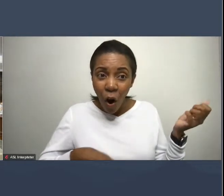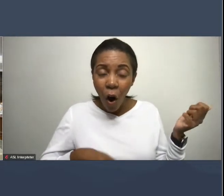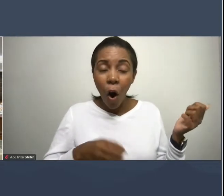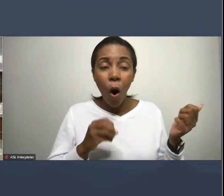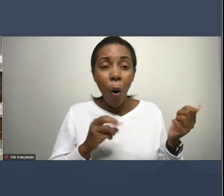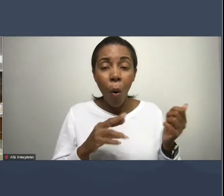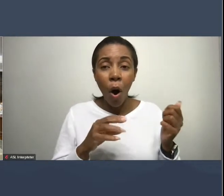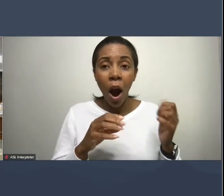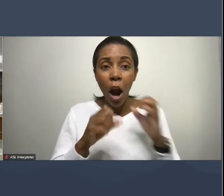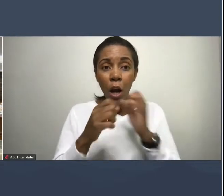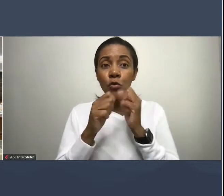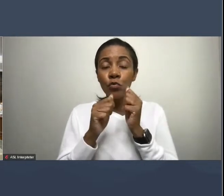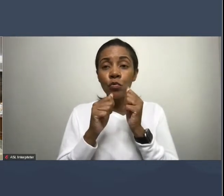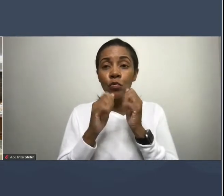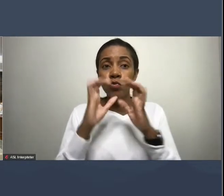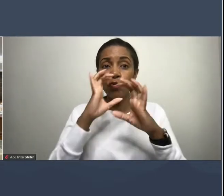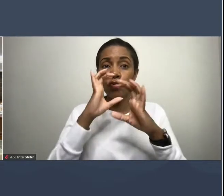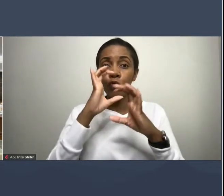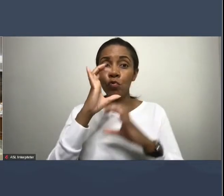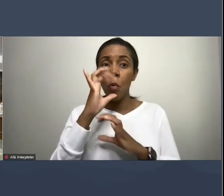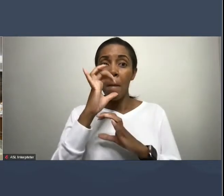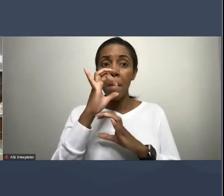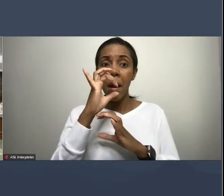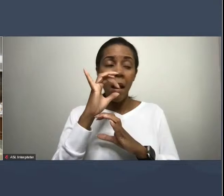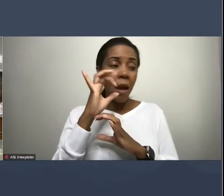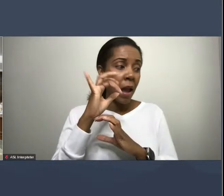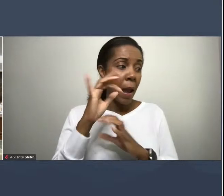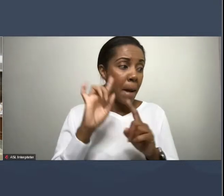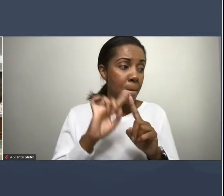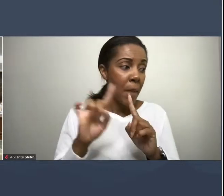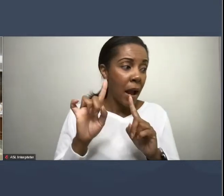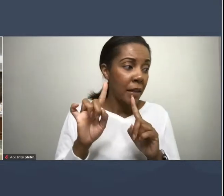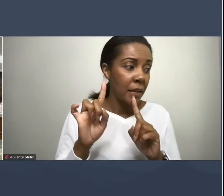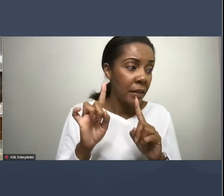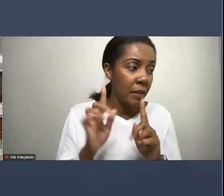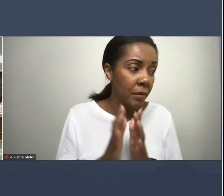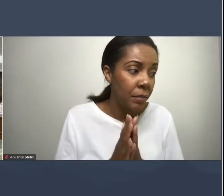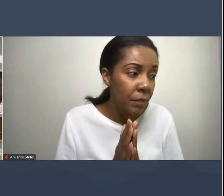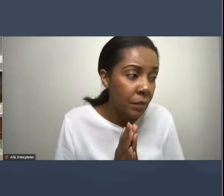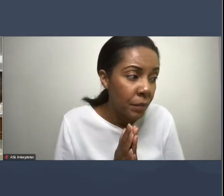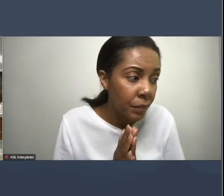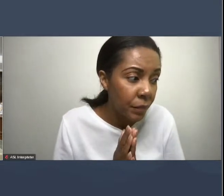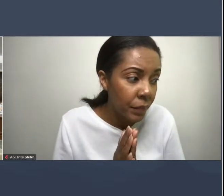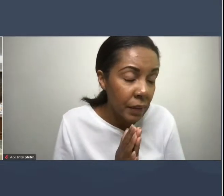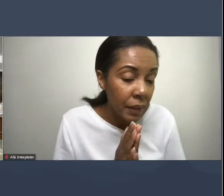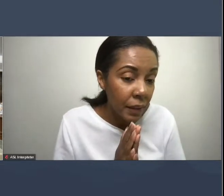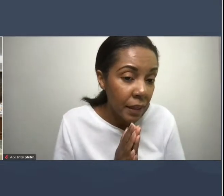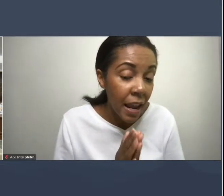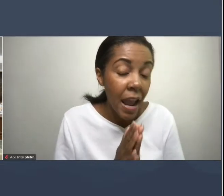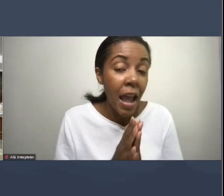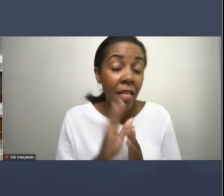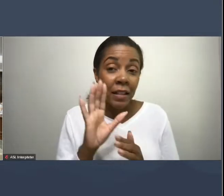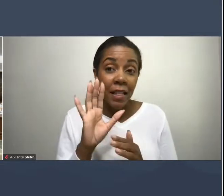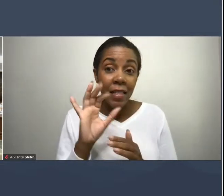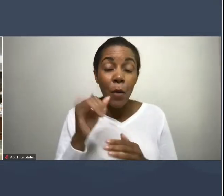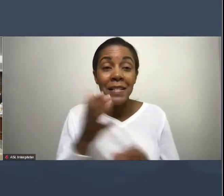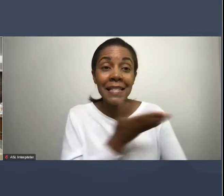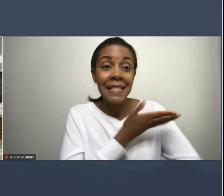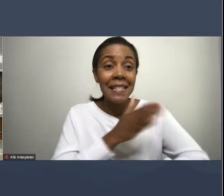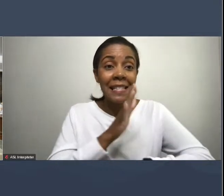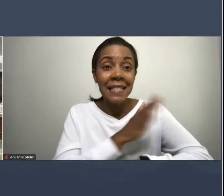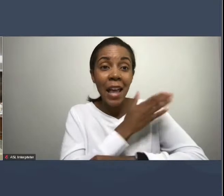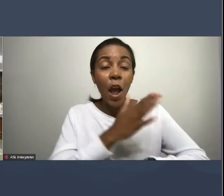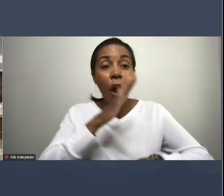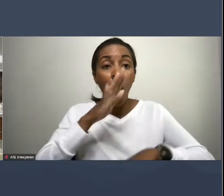trumpet. But they would stand right there near Carver School and sing on the corner. They didn't need